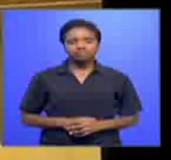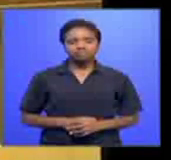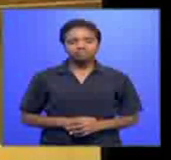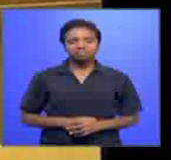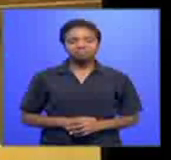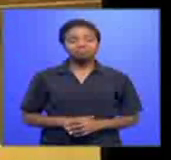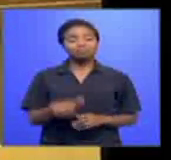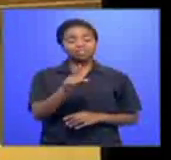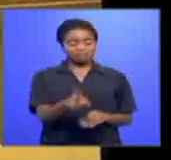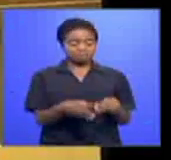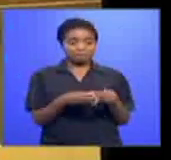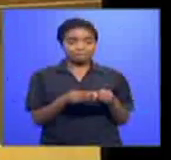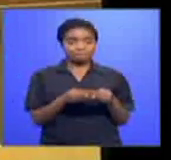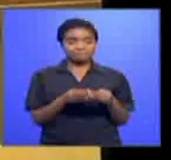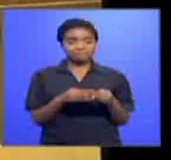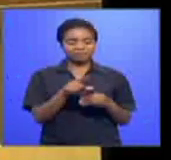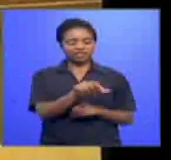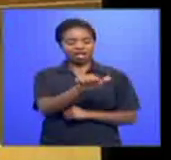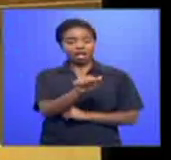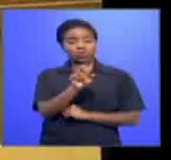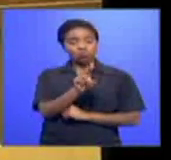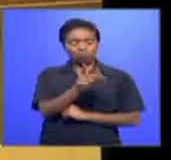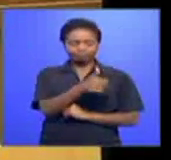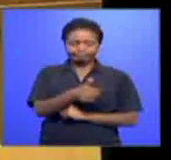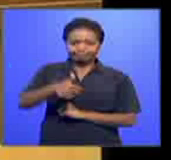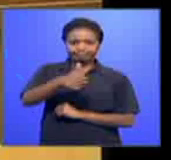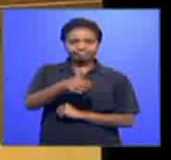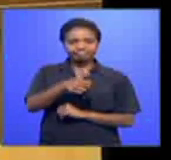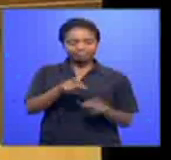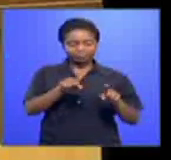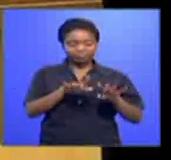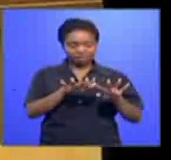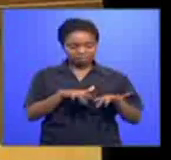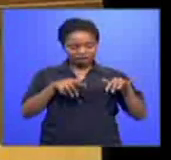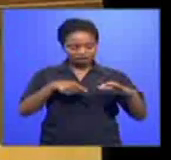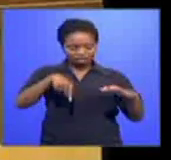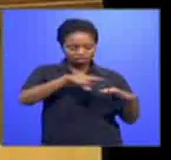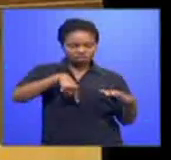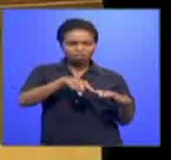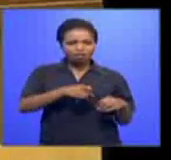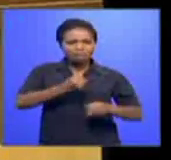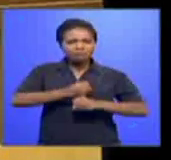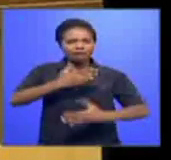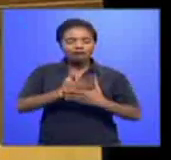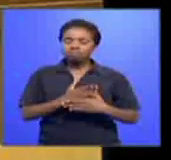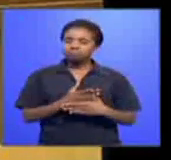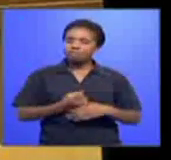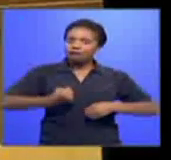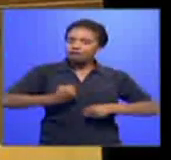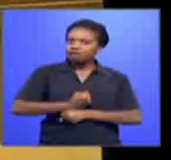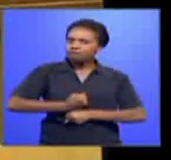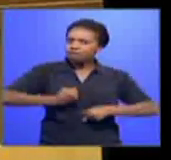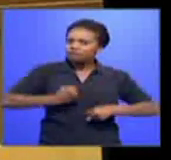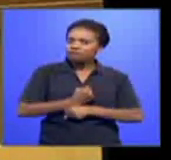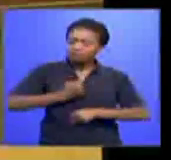and other members of the AU high-level panel for the dedicated manner in which they have